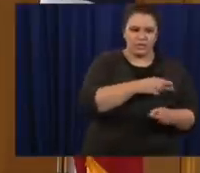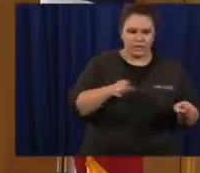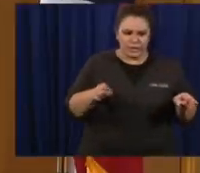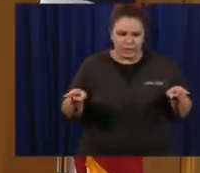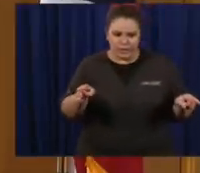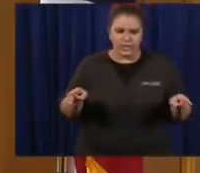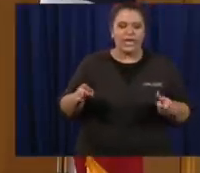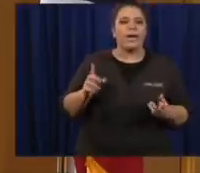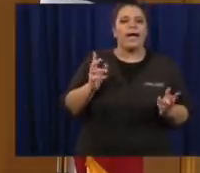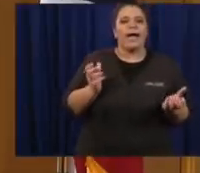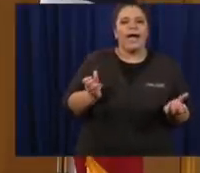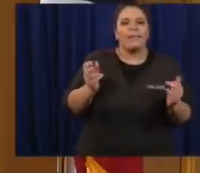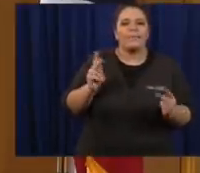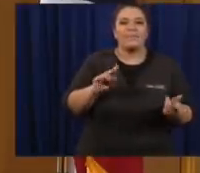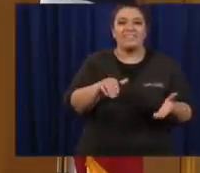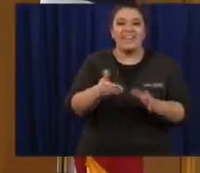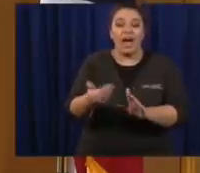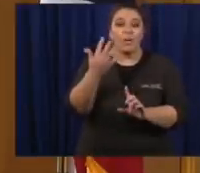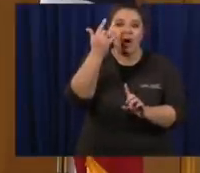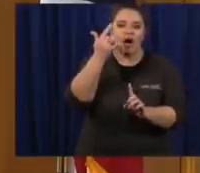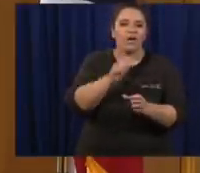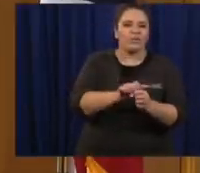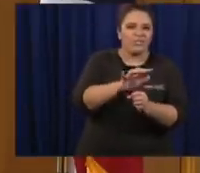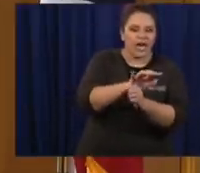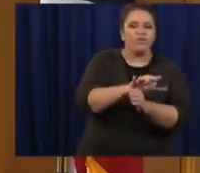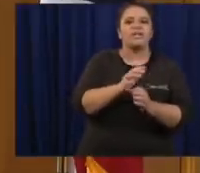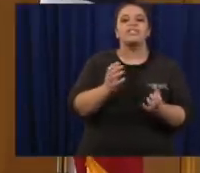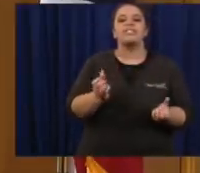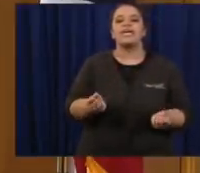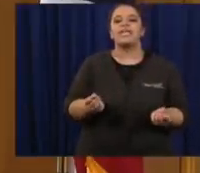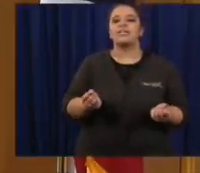home operators telling us the state does not